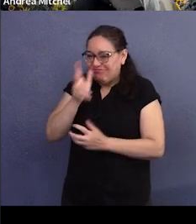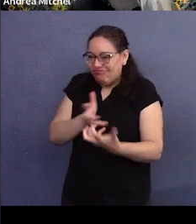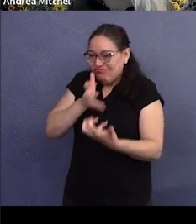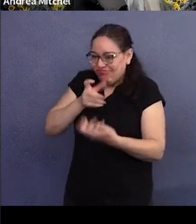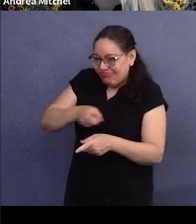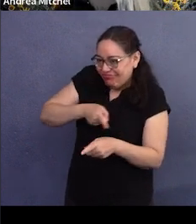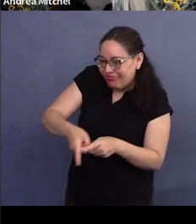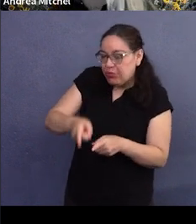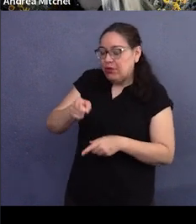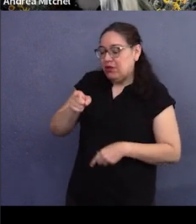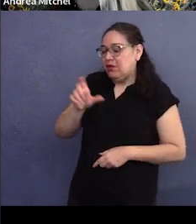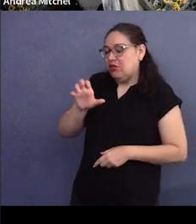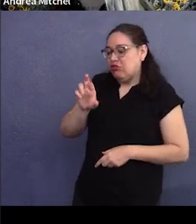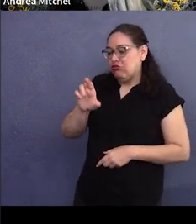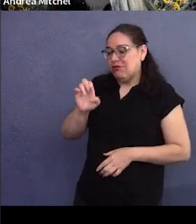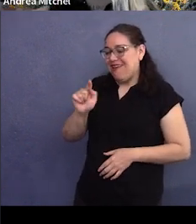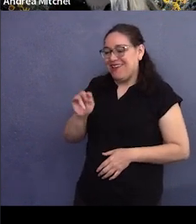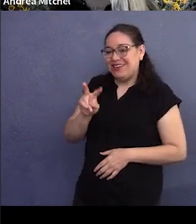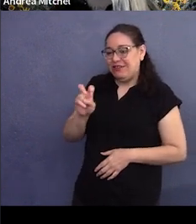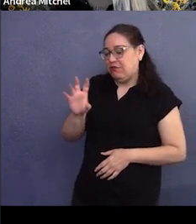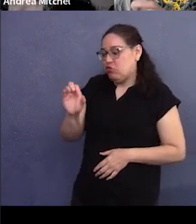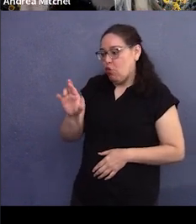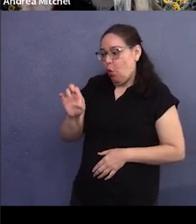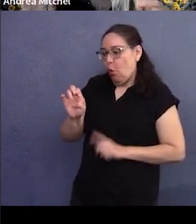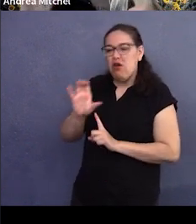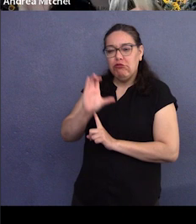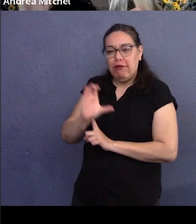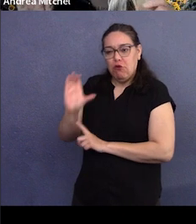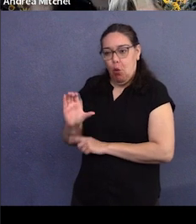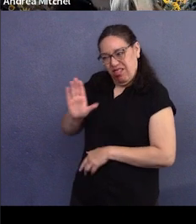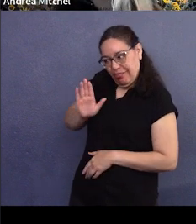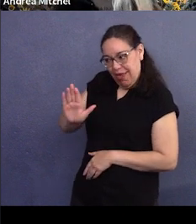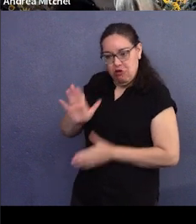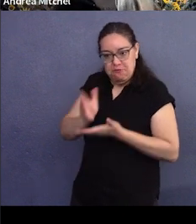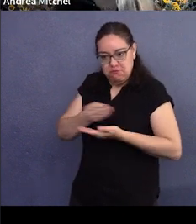the Creative Core budget. And I've given you a template because there's